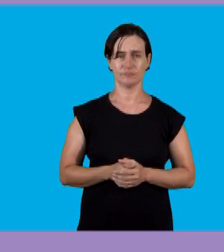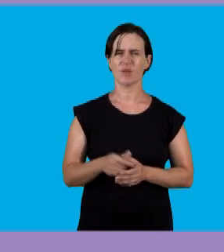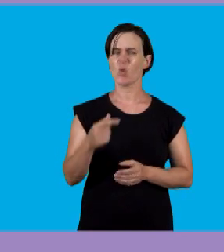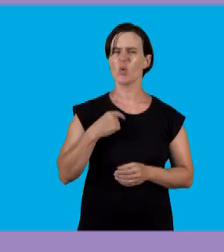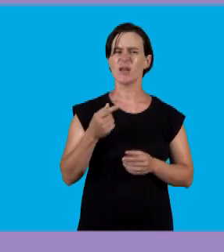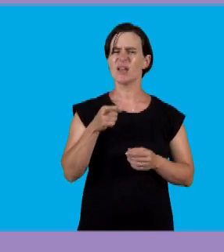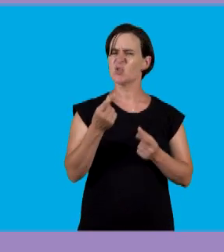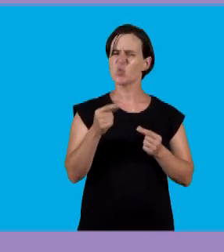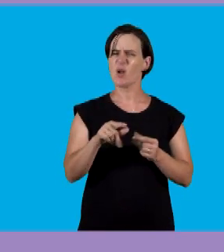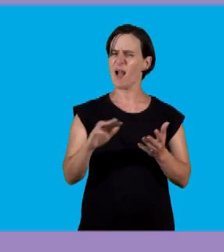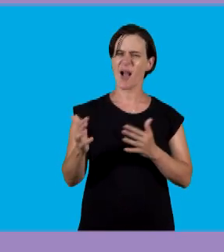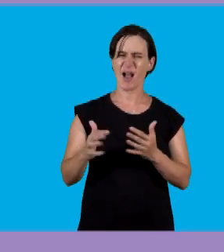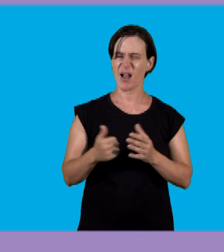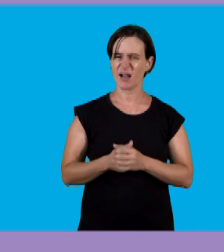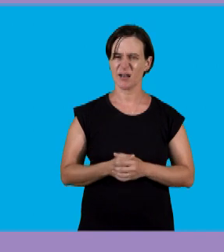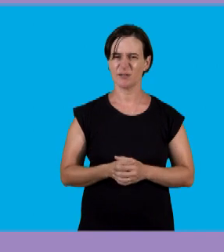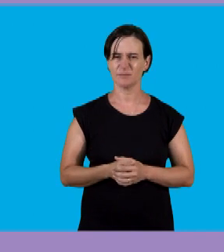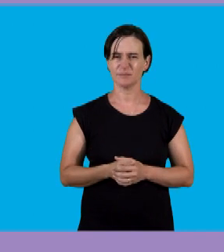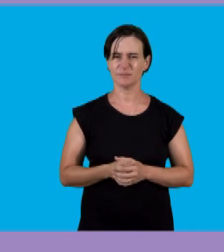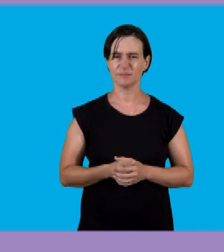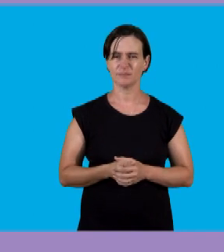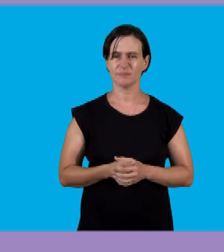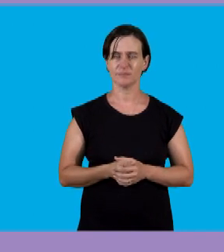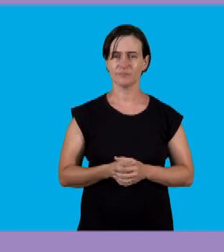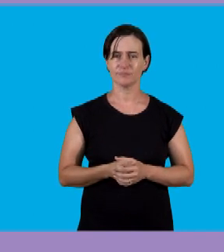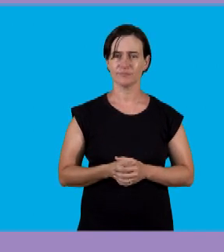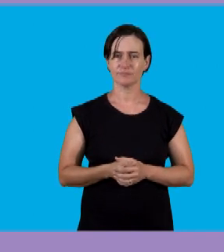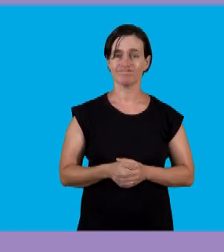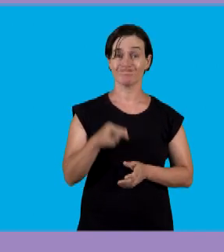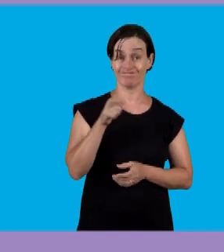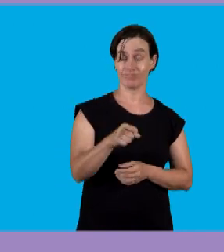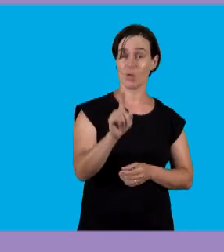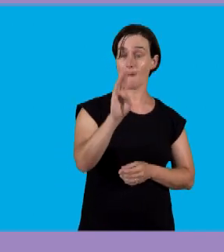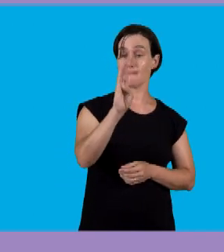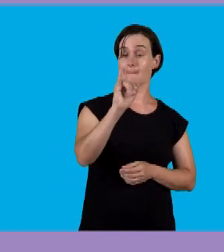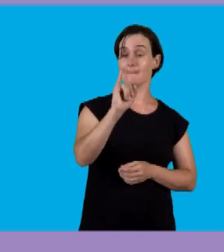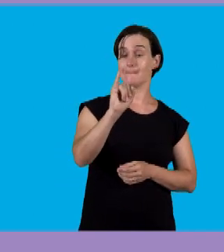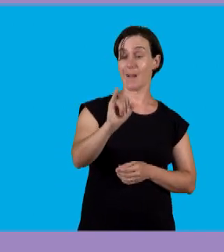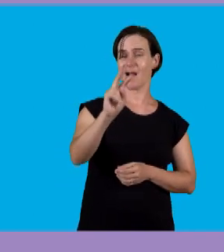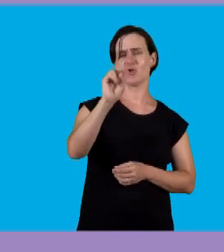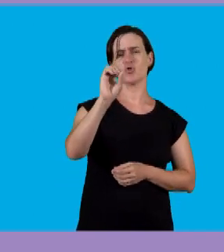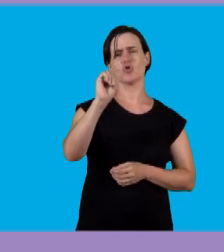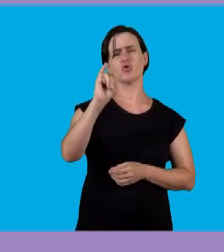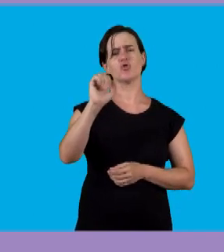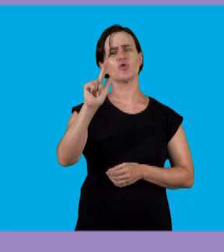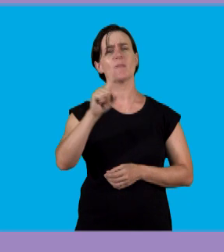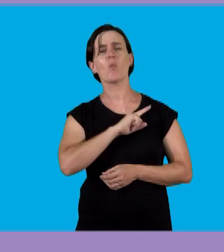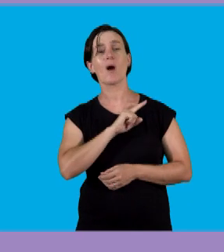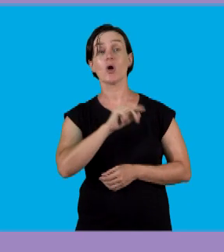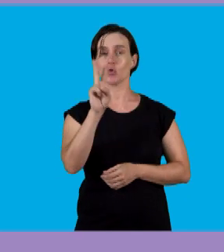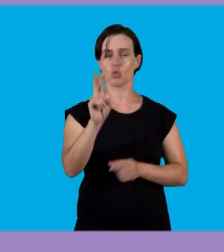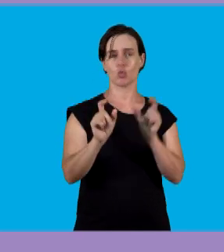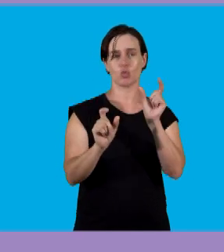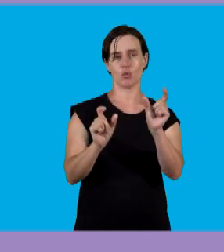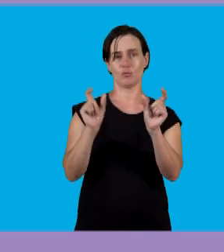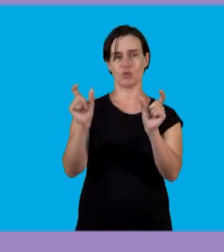So how are we going to multiply this binomial? Now remember, this is a binomial because it has two terms, and